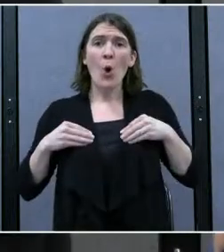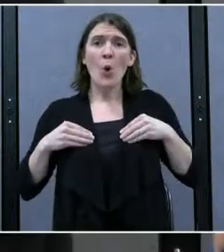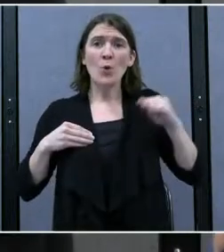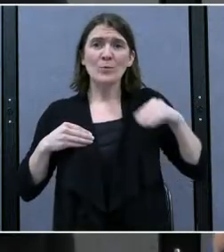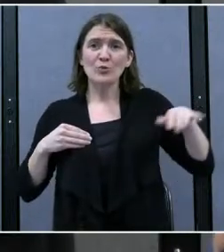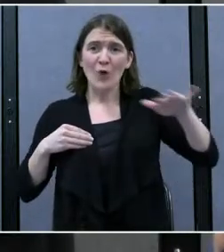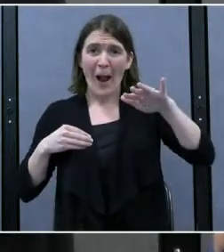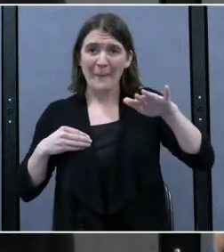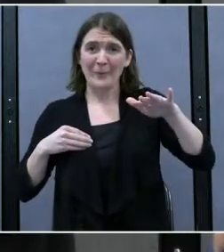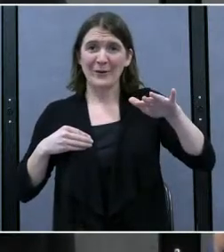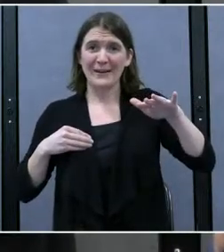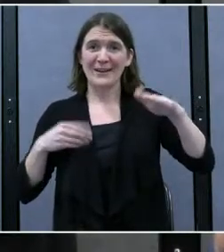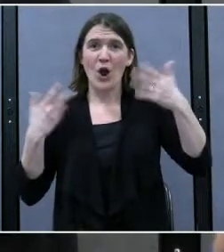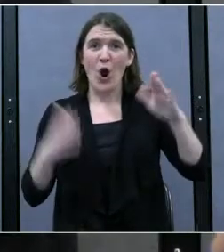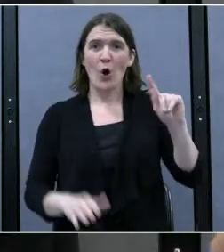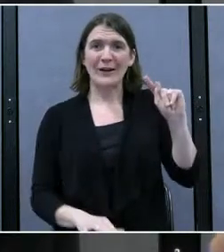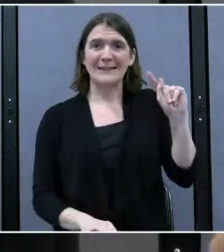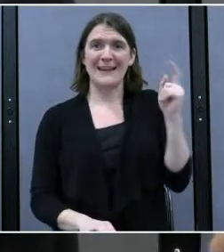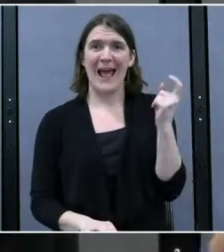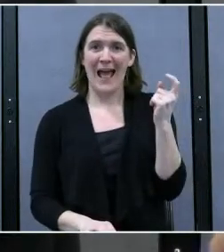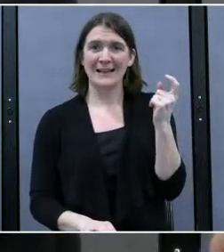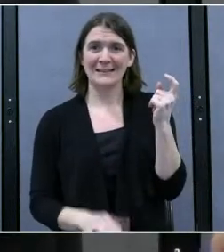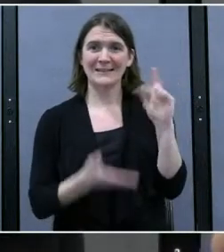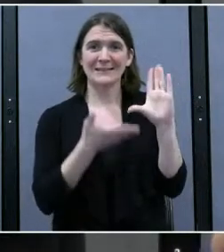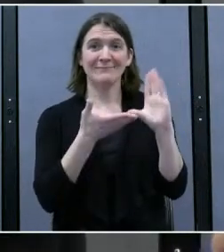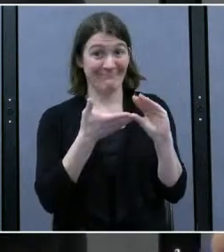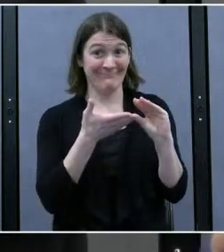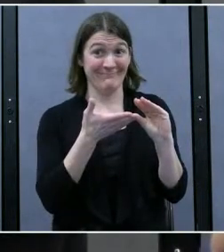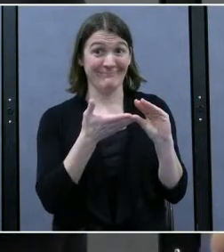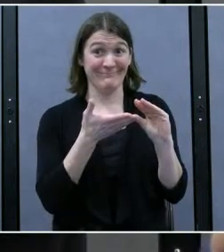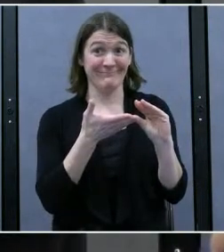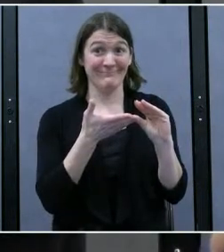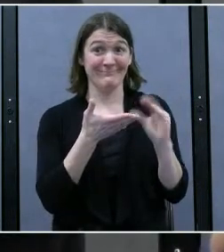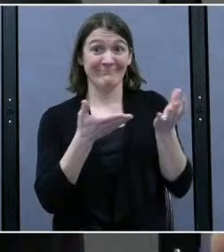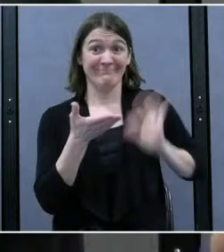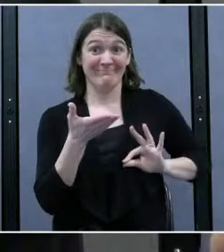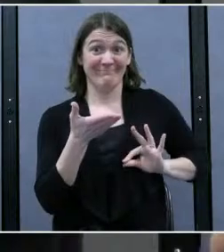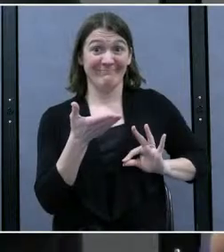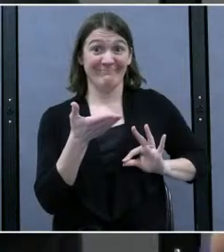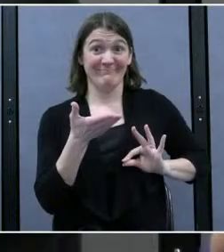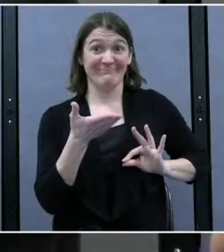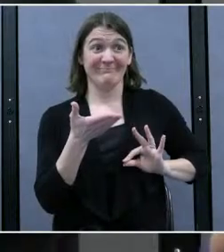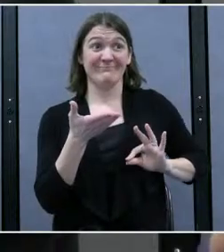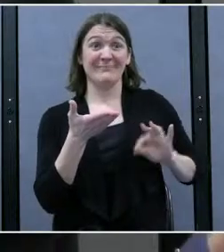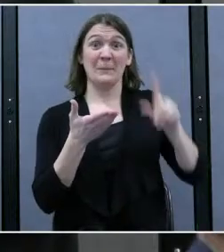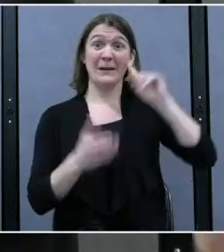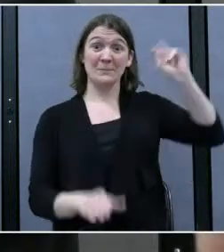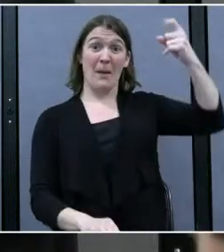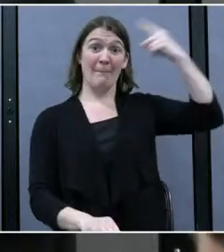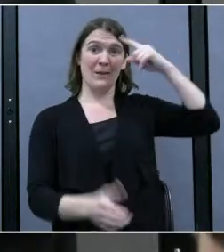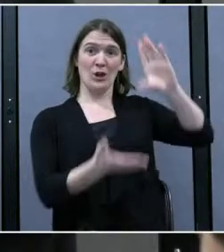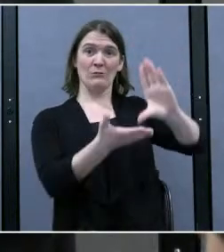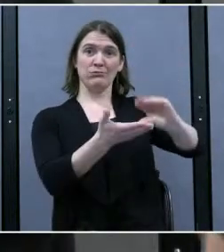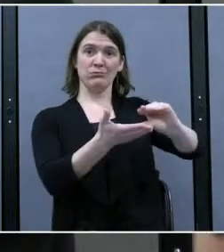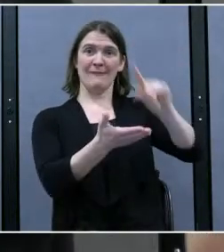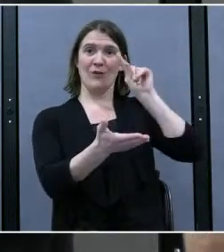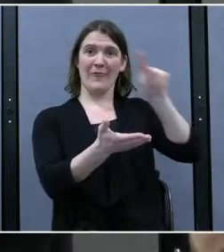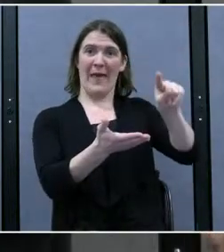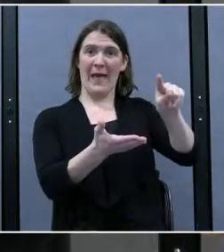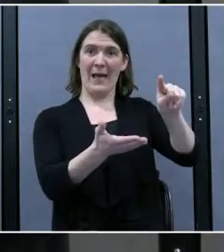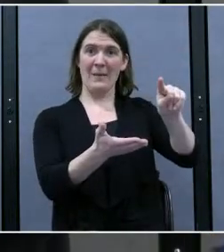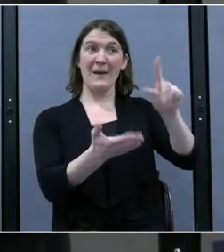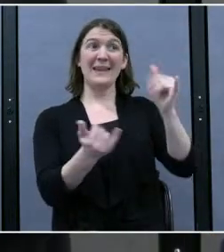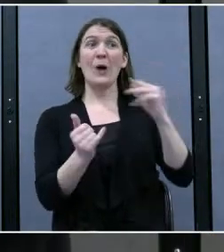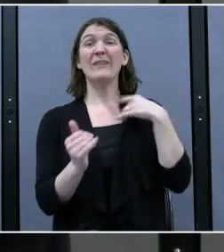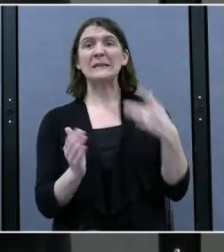are already getting substantial tax reductions as granted from Montpelier. And I don't believe they should be